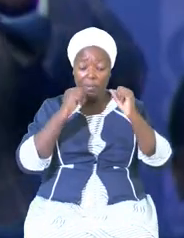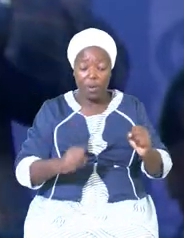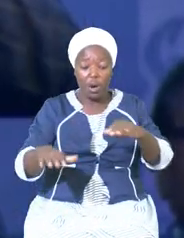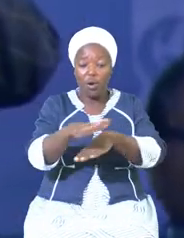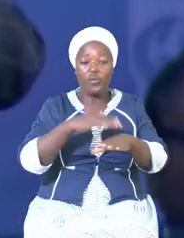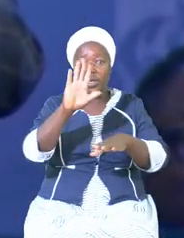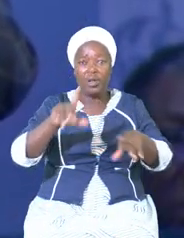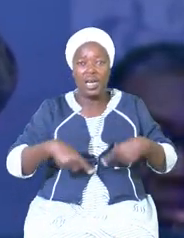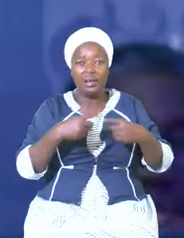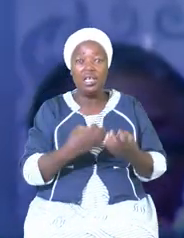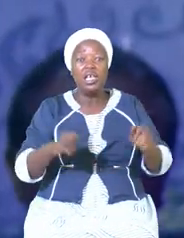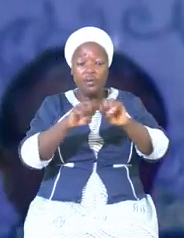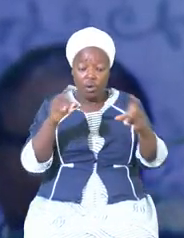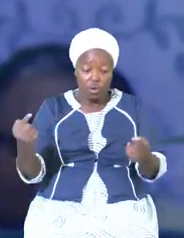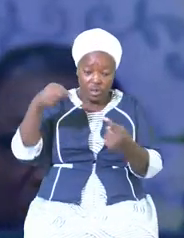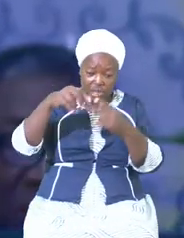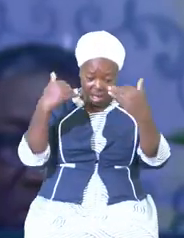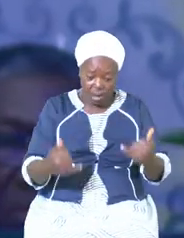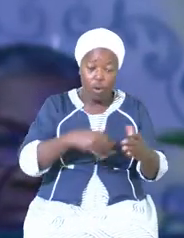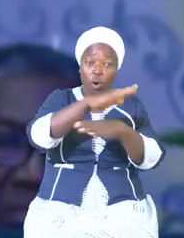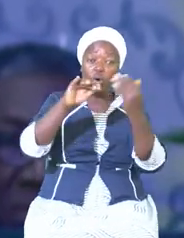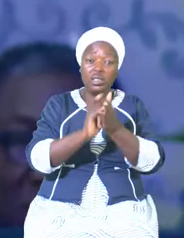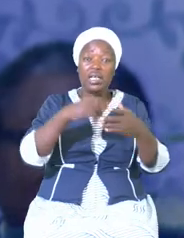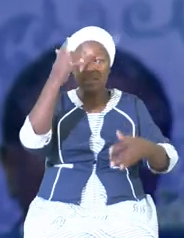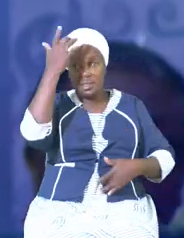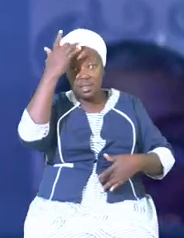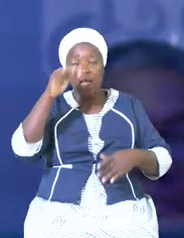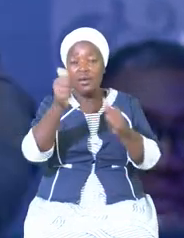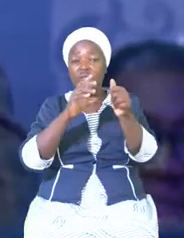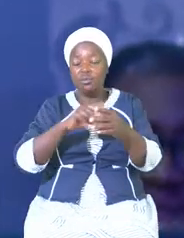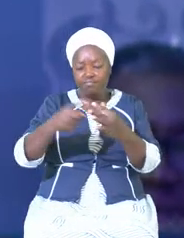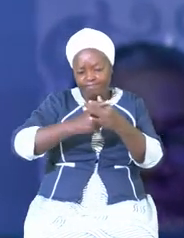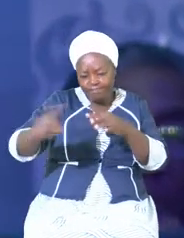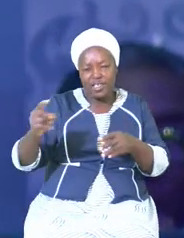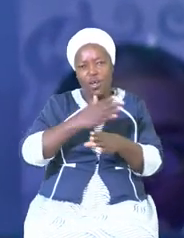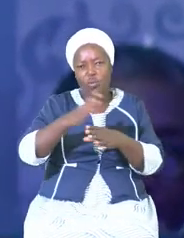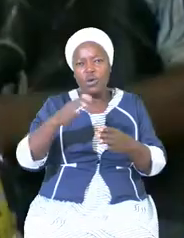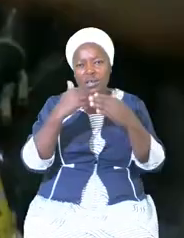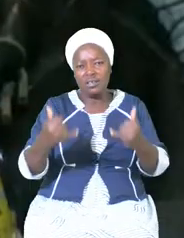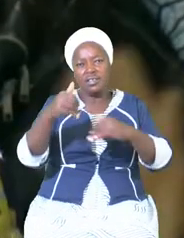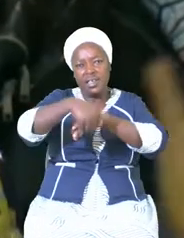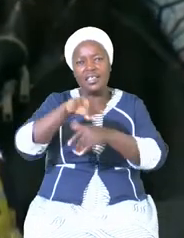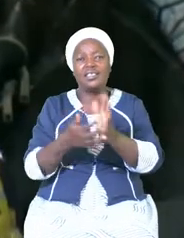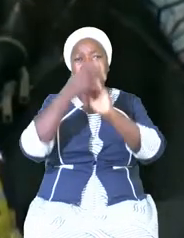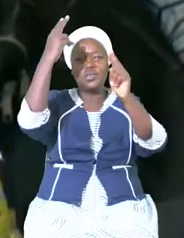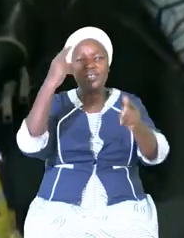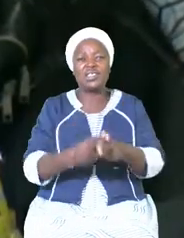day, all that sickness, everything will vanish away tonight in Jesus'